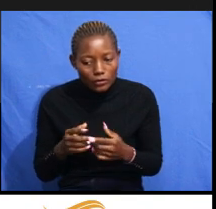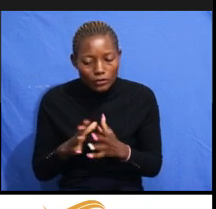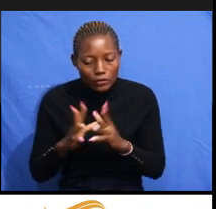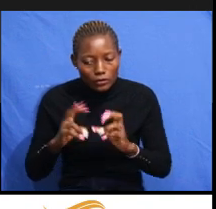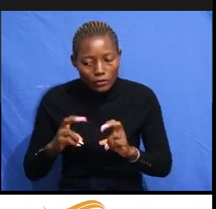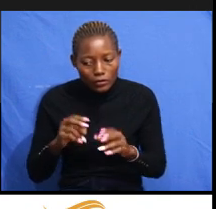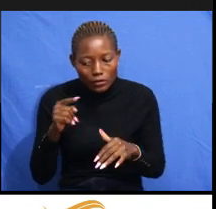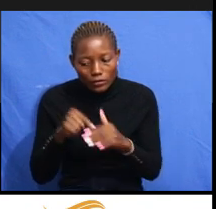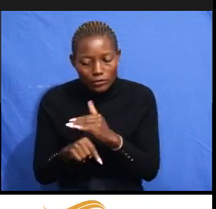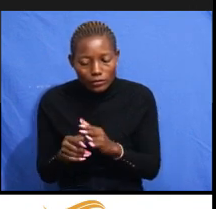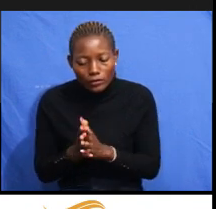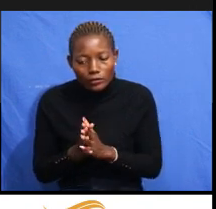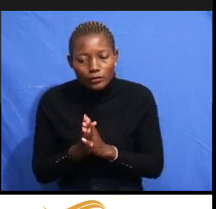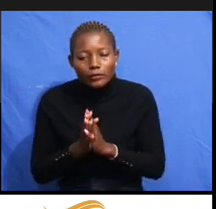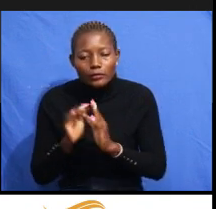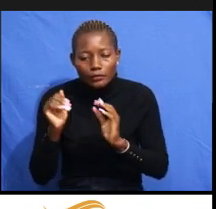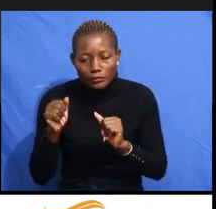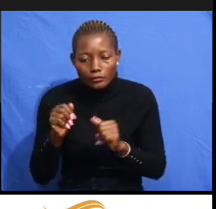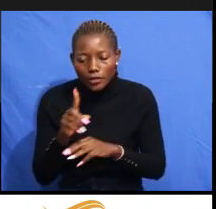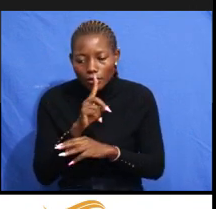Sure. Agreed. Agreed, Doc.